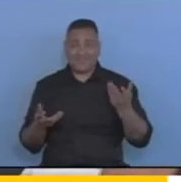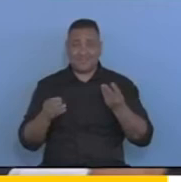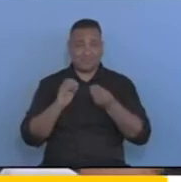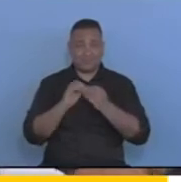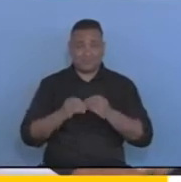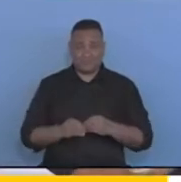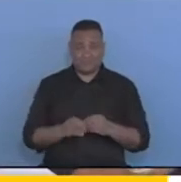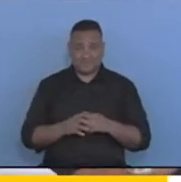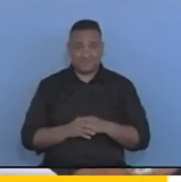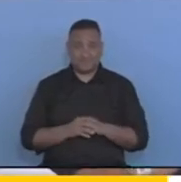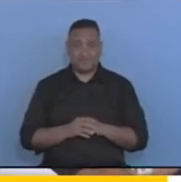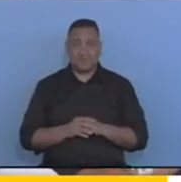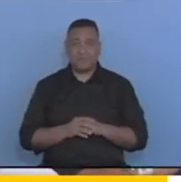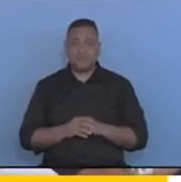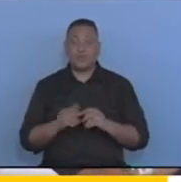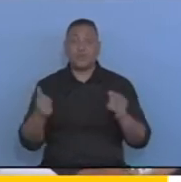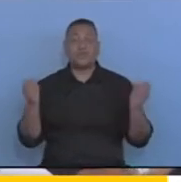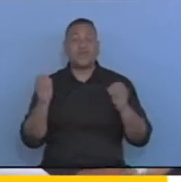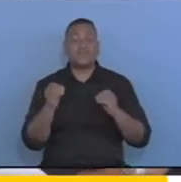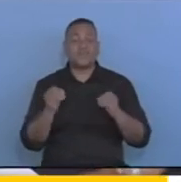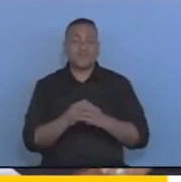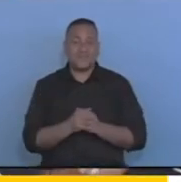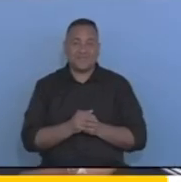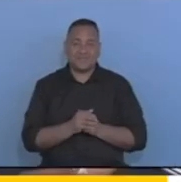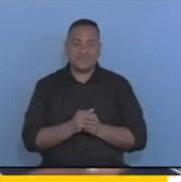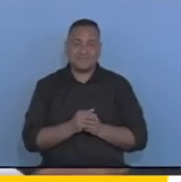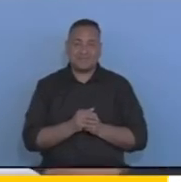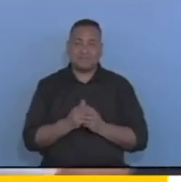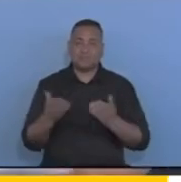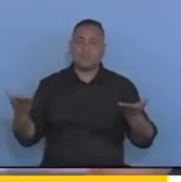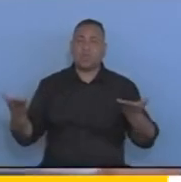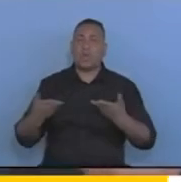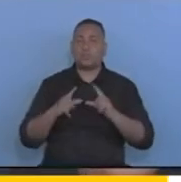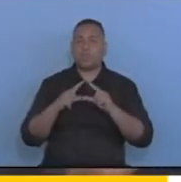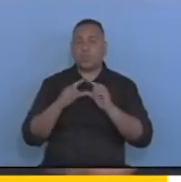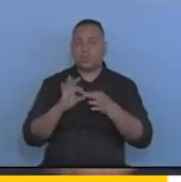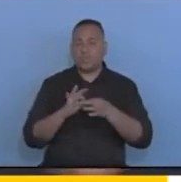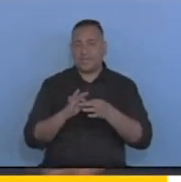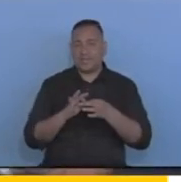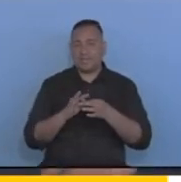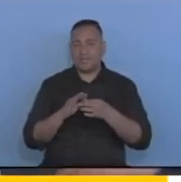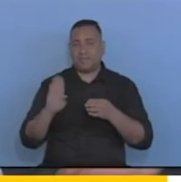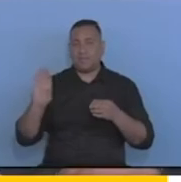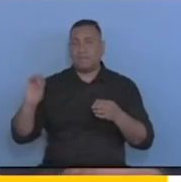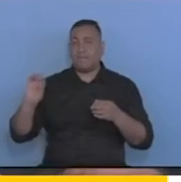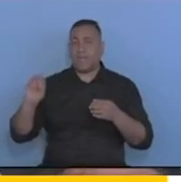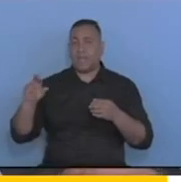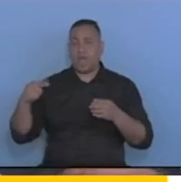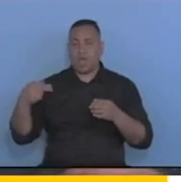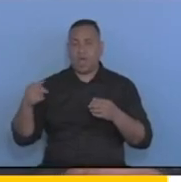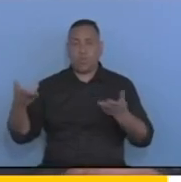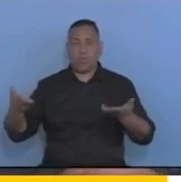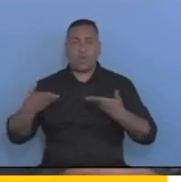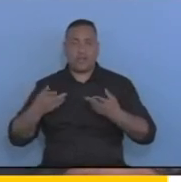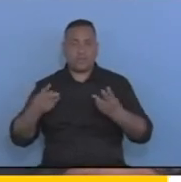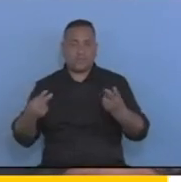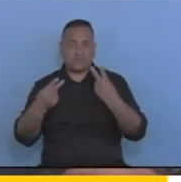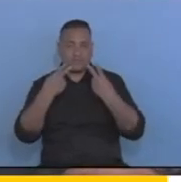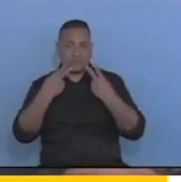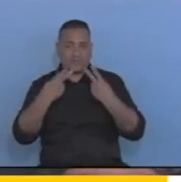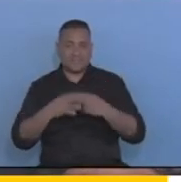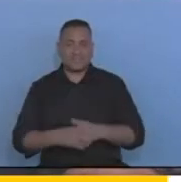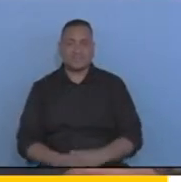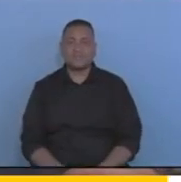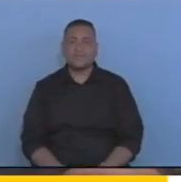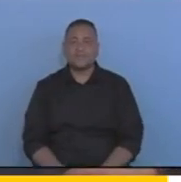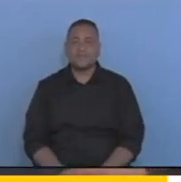Good afternoon to you. Good afternoon. Welcome to Northlink Belhar, and also welcome to our viewers. It's really nice having you here. It